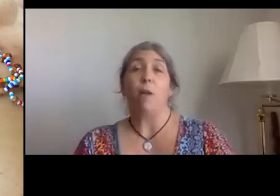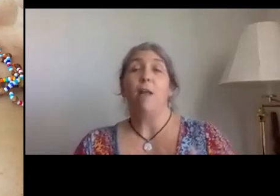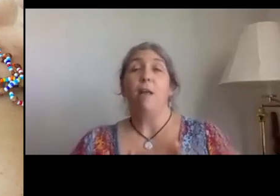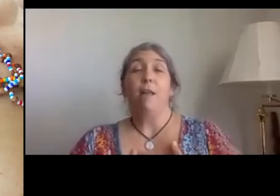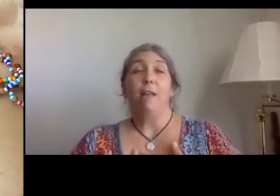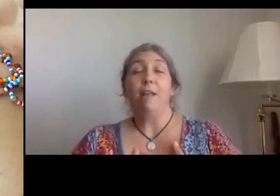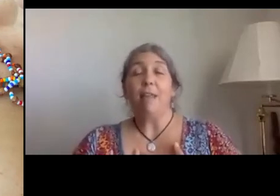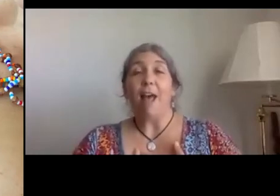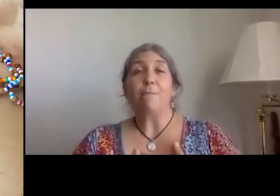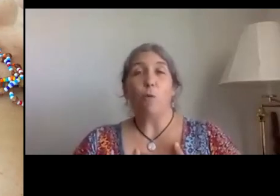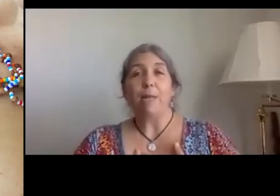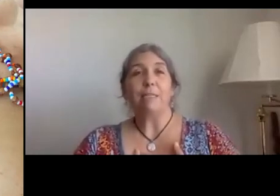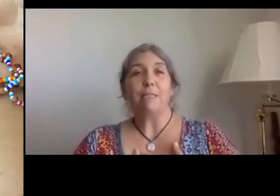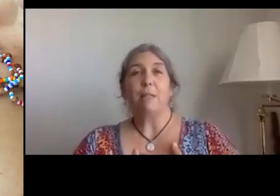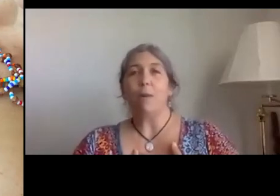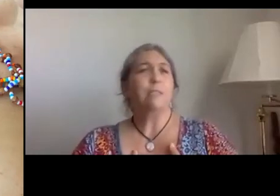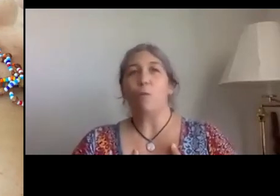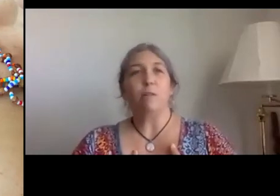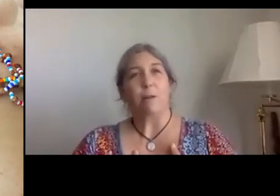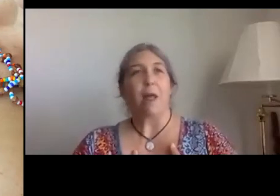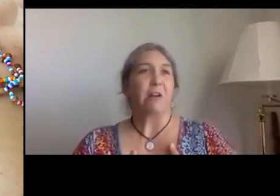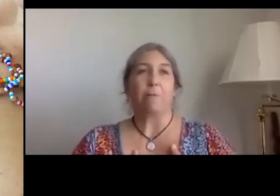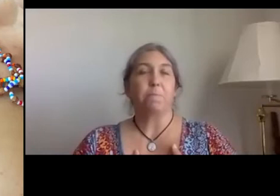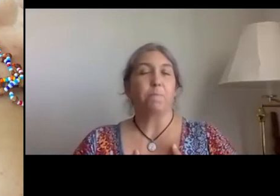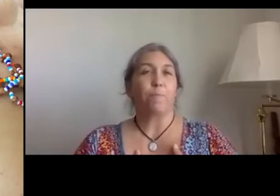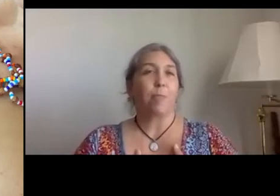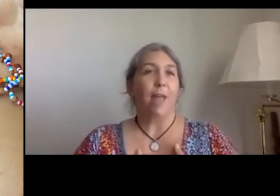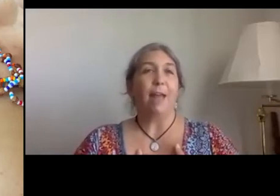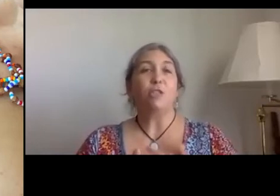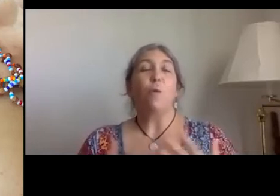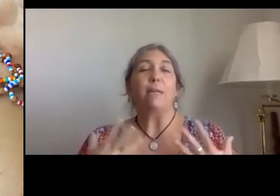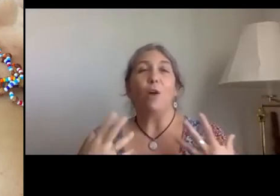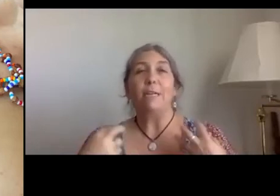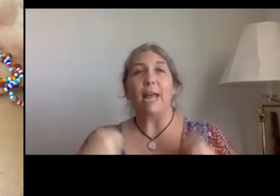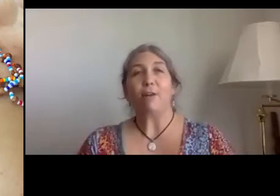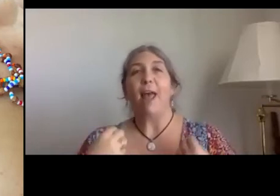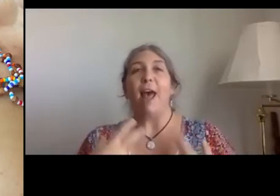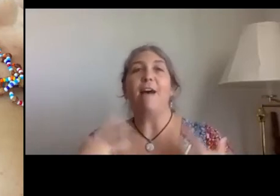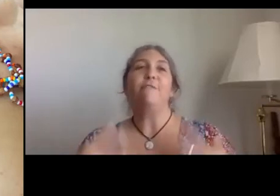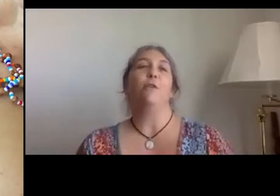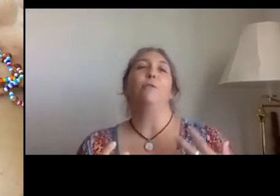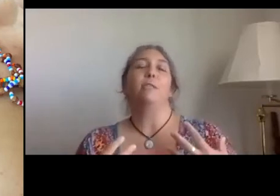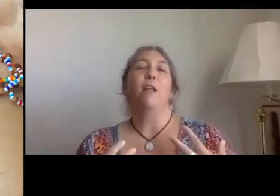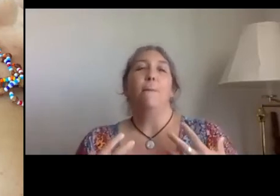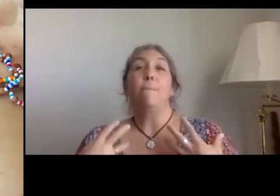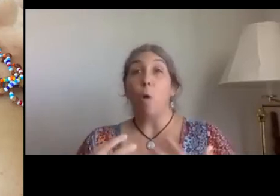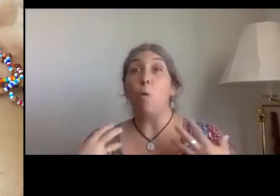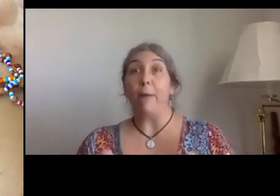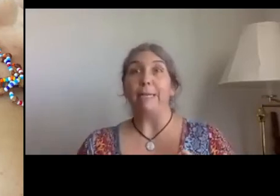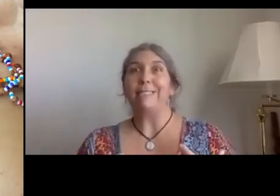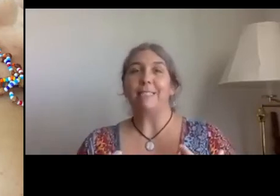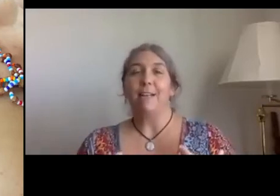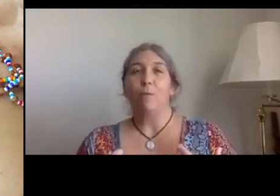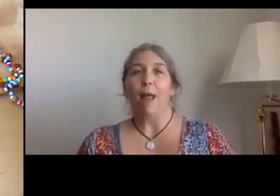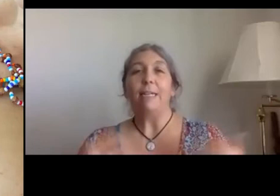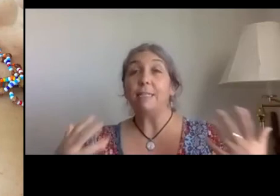newborn. In that moment, the rest of the world didn't matter. And so as long as I could have those